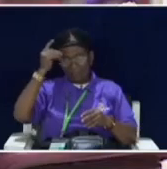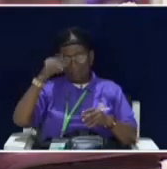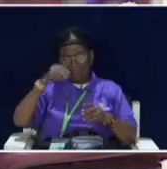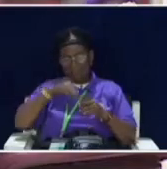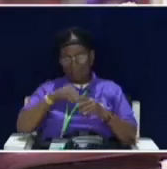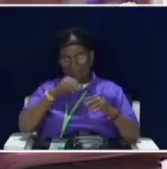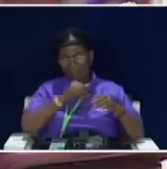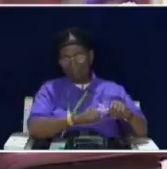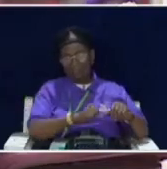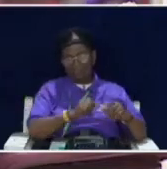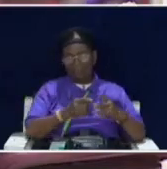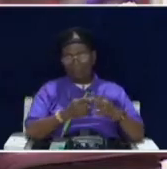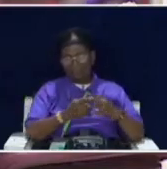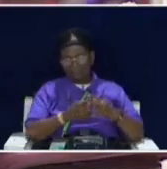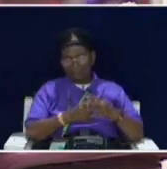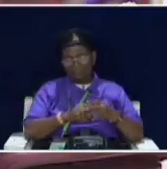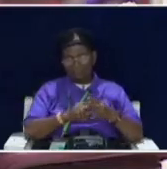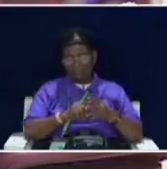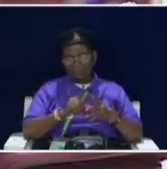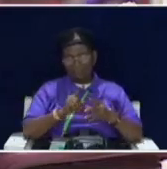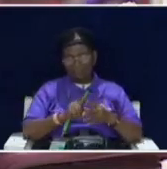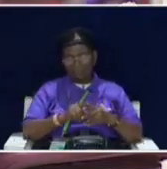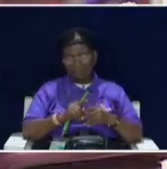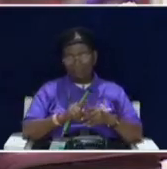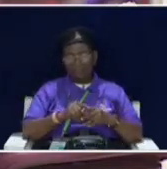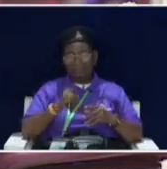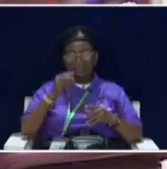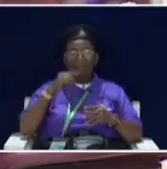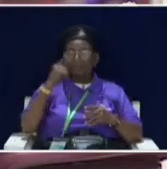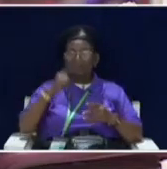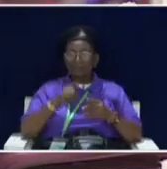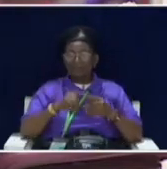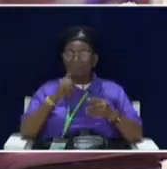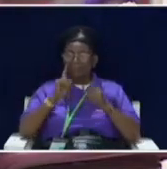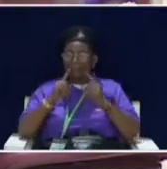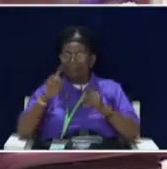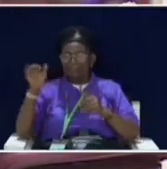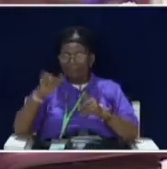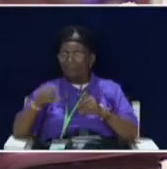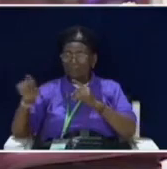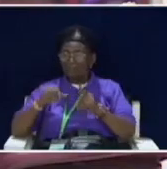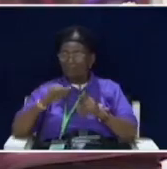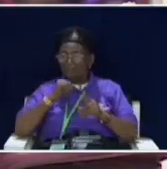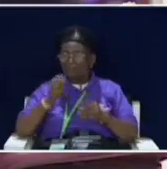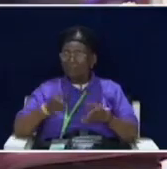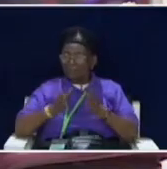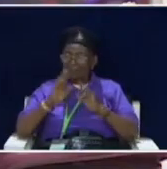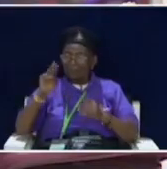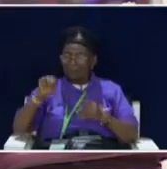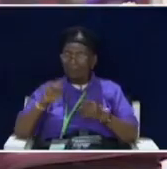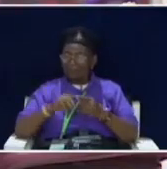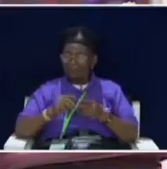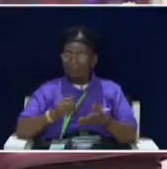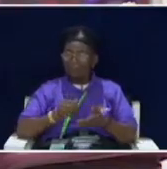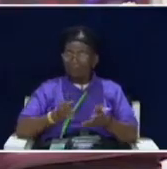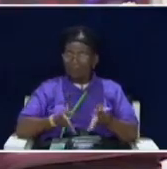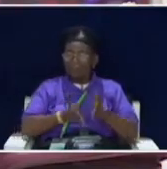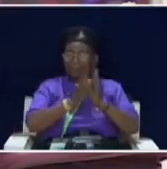And when they didn't allow him to ask for